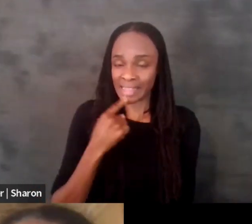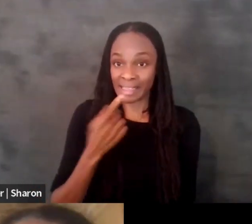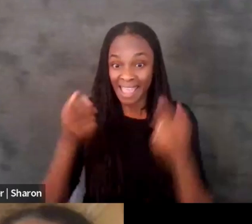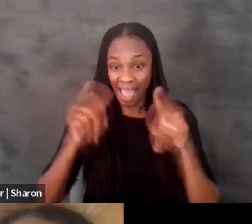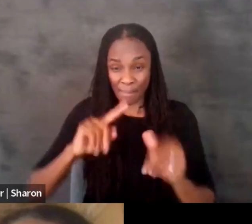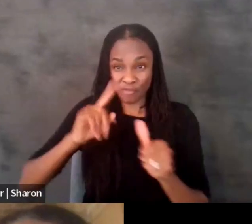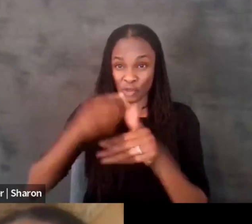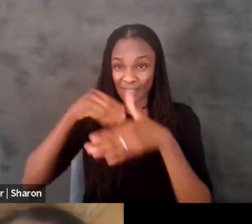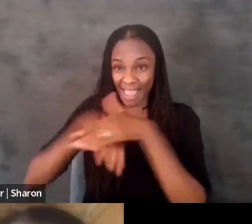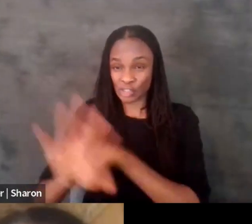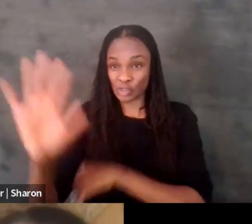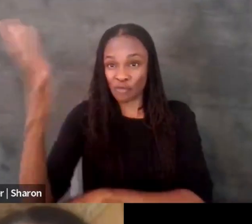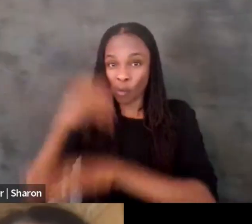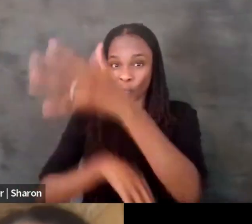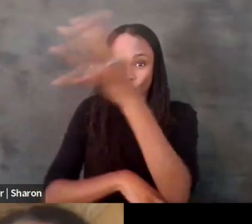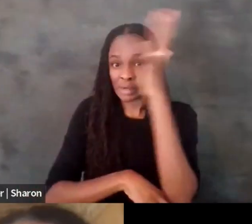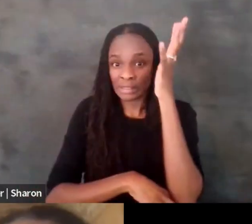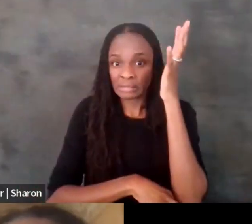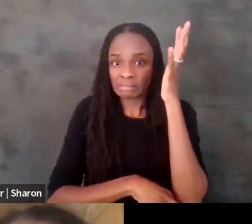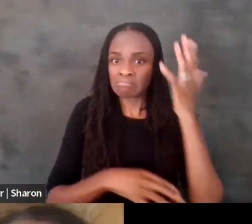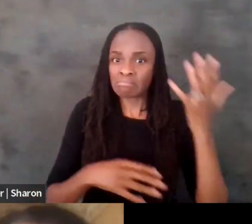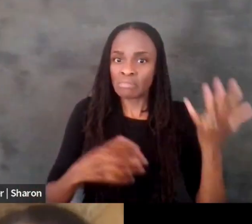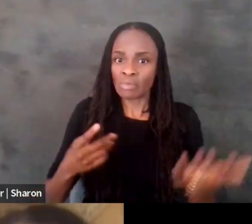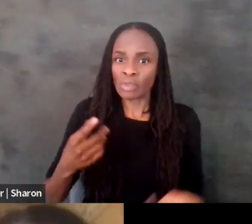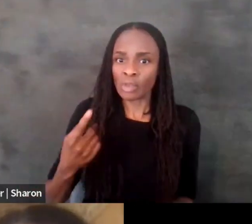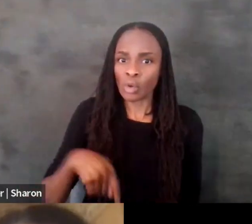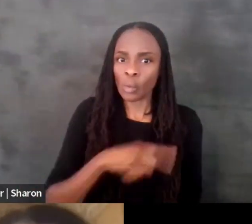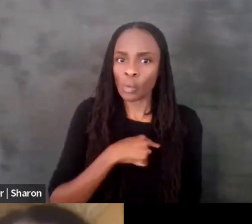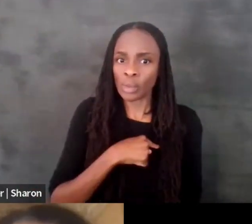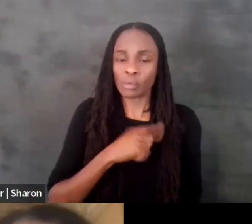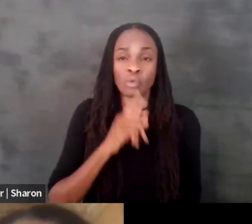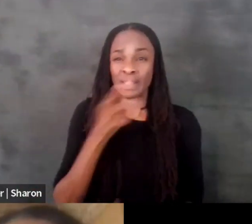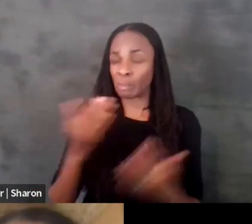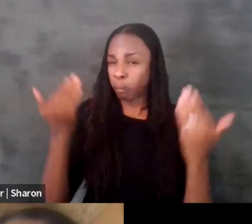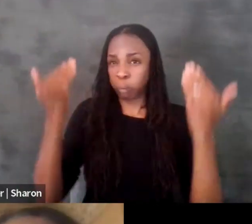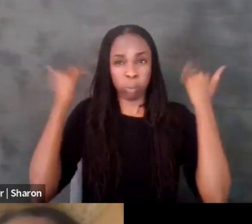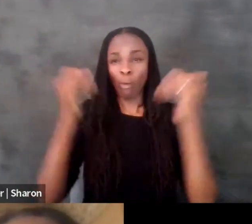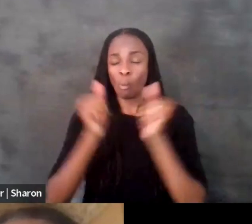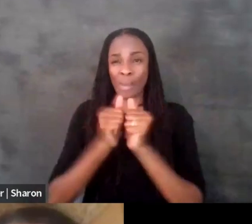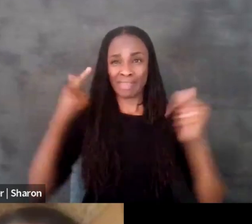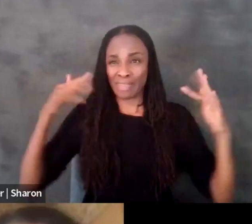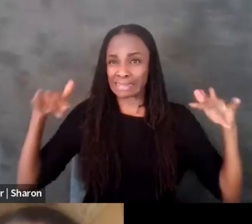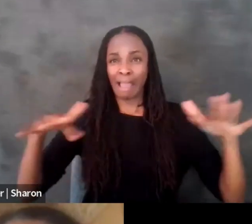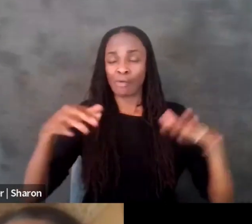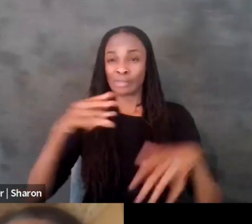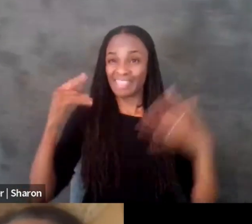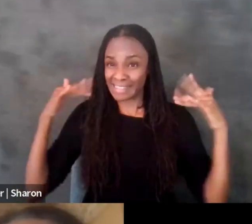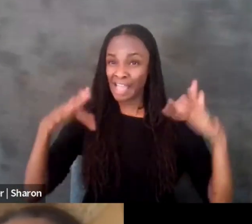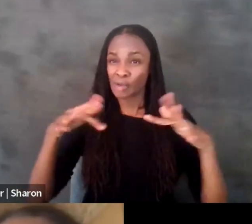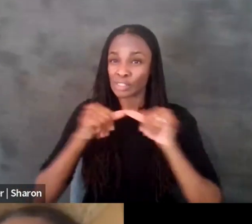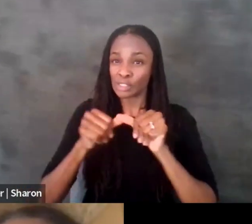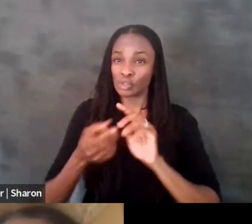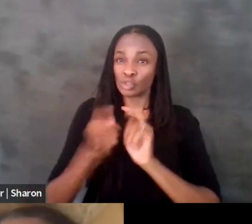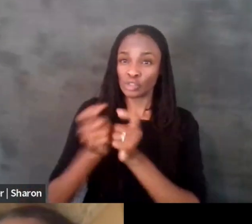we were totally overwhelmed by the plethora of sounds there. And the Mm, sounds would keep changing.